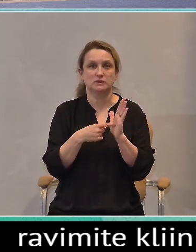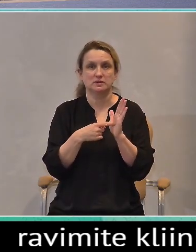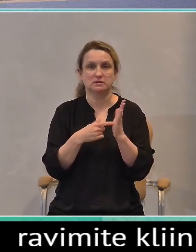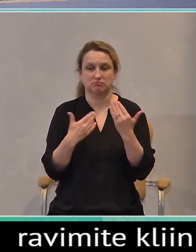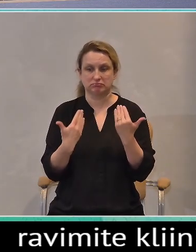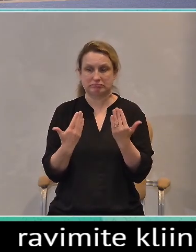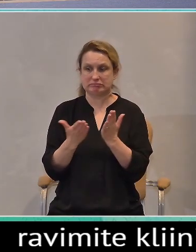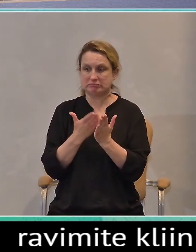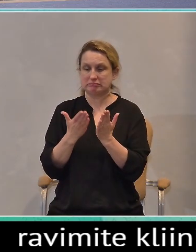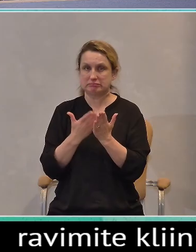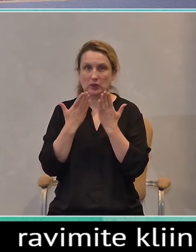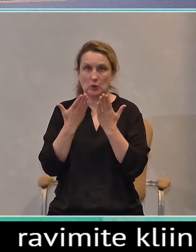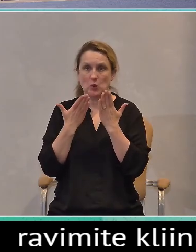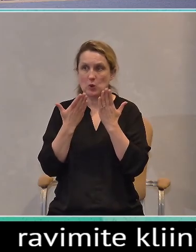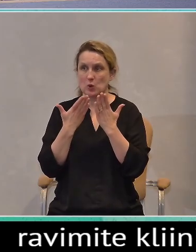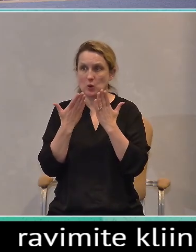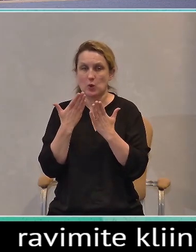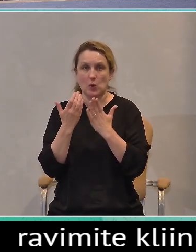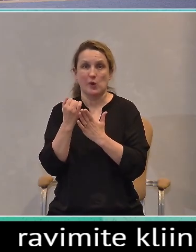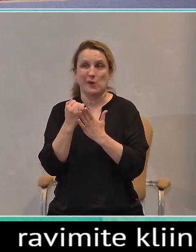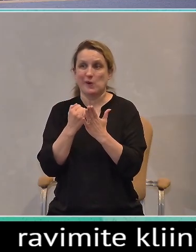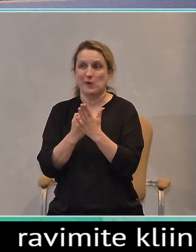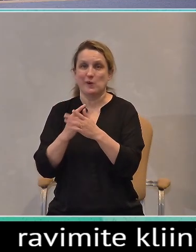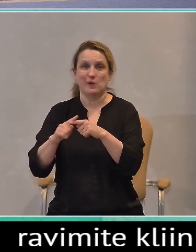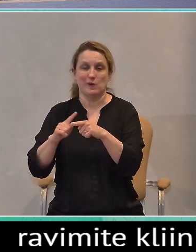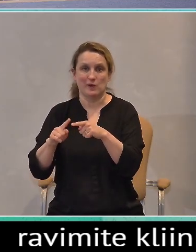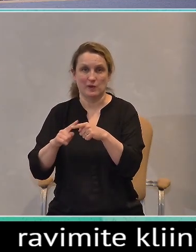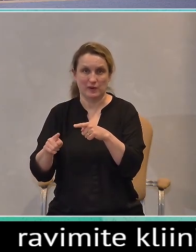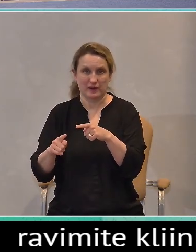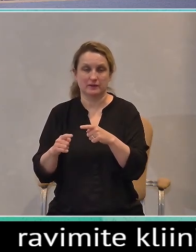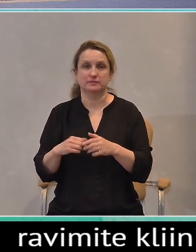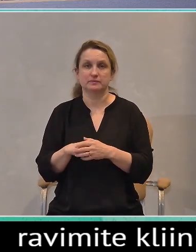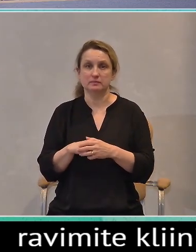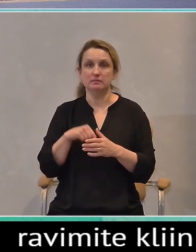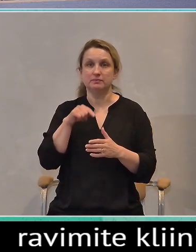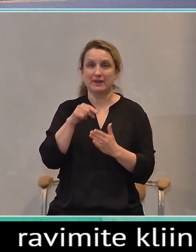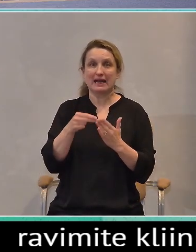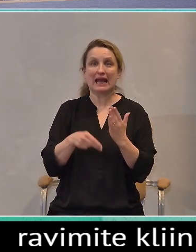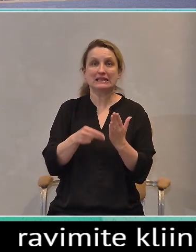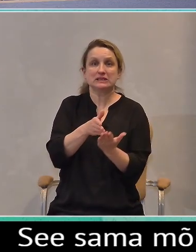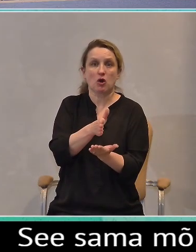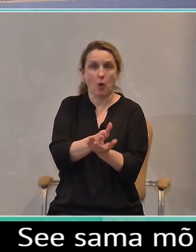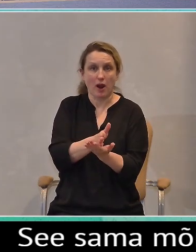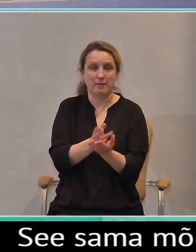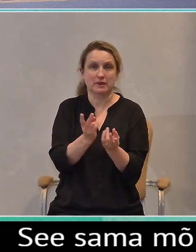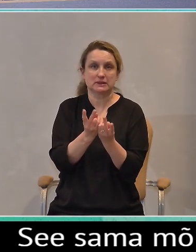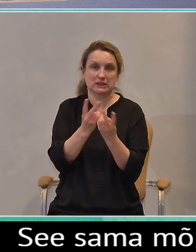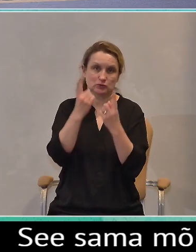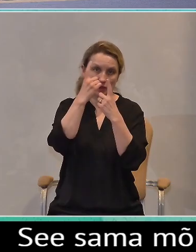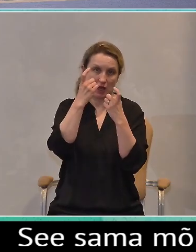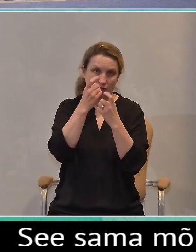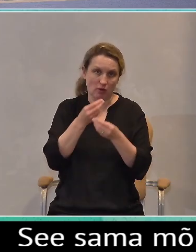There's a new ultra-rare disease law currently being